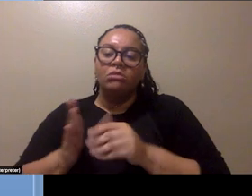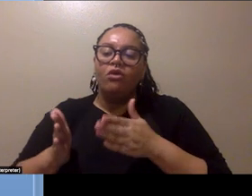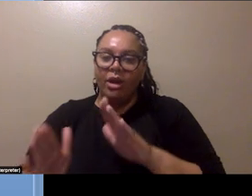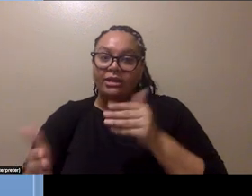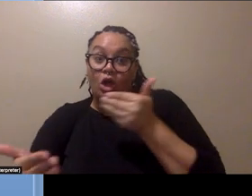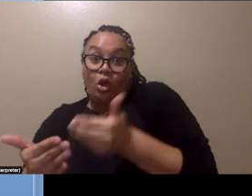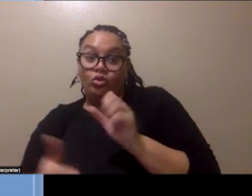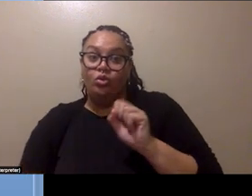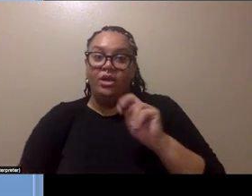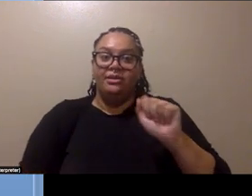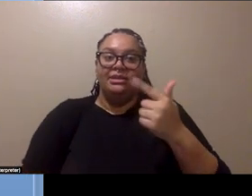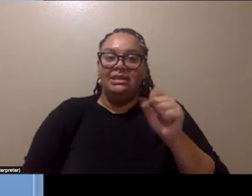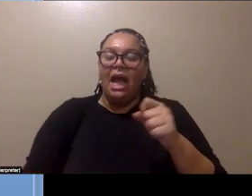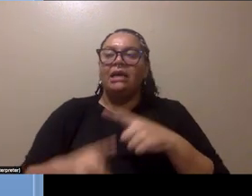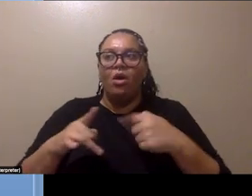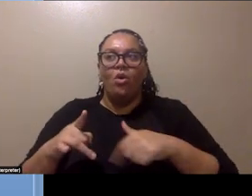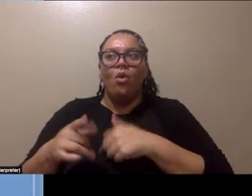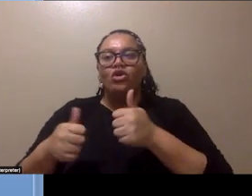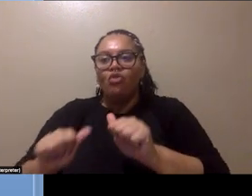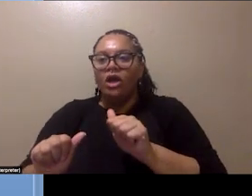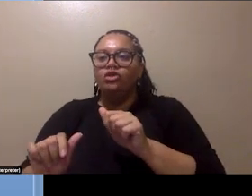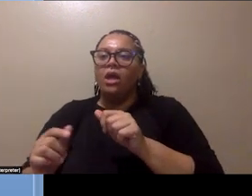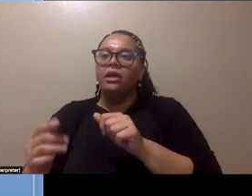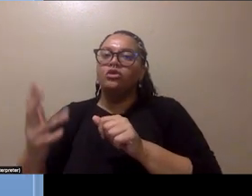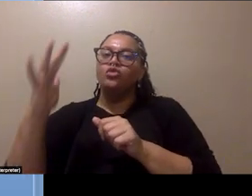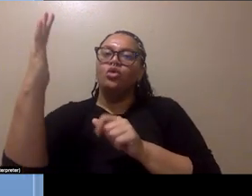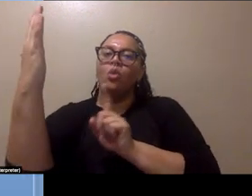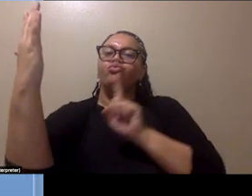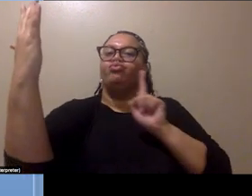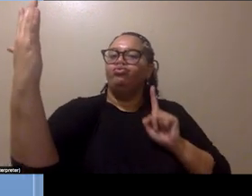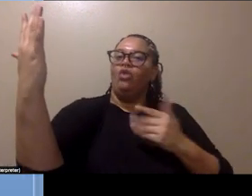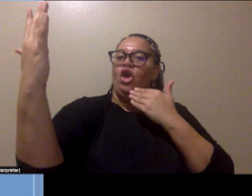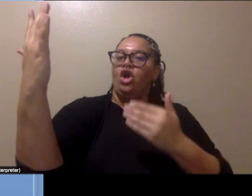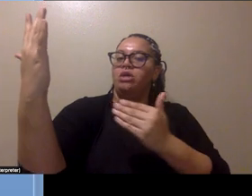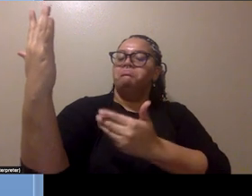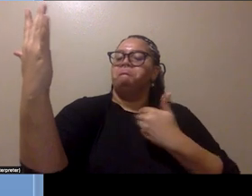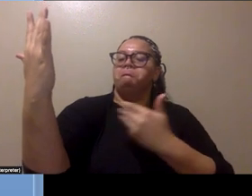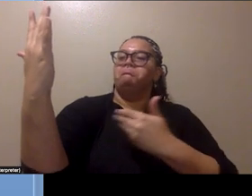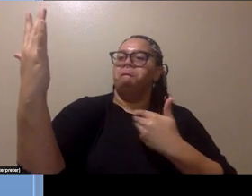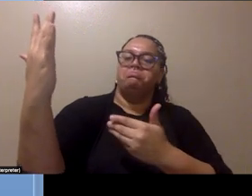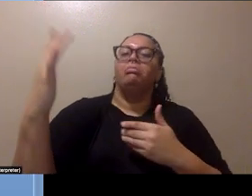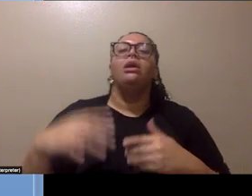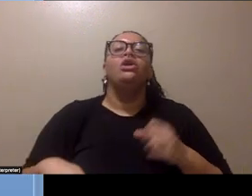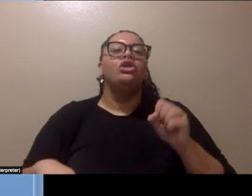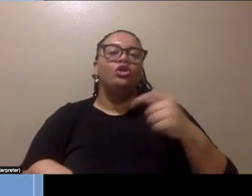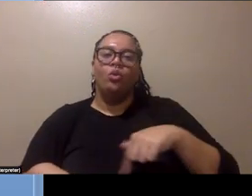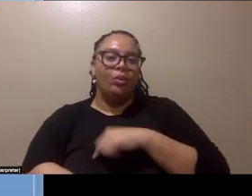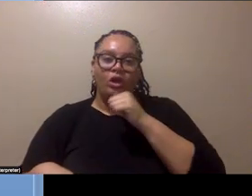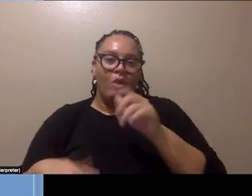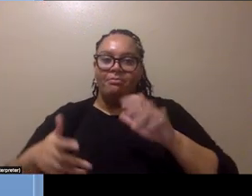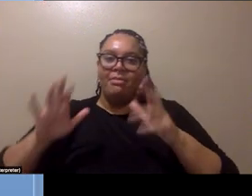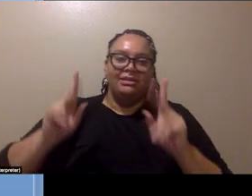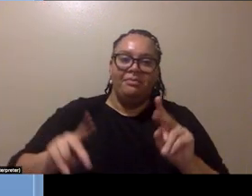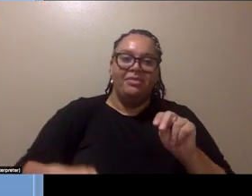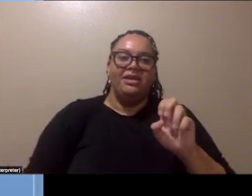more intensive. We had to be a little closer to the snags, and we really tried to keep a good distance so that we weren't influencing use, that we weren't, disrupting during